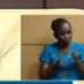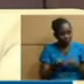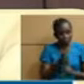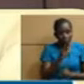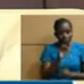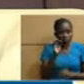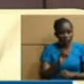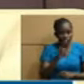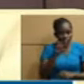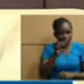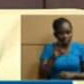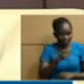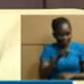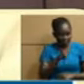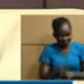or not?